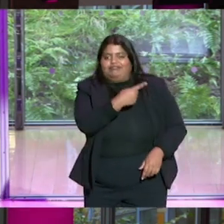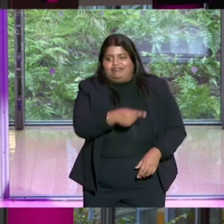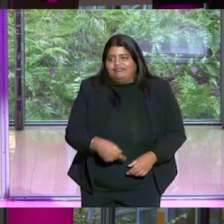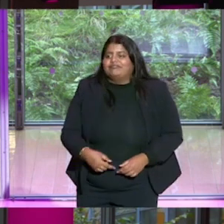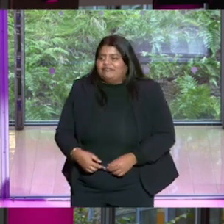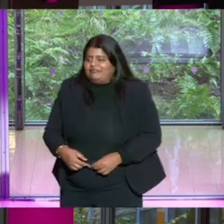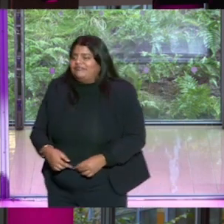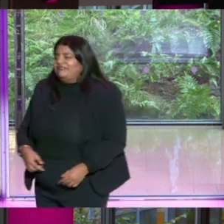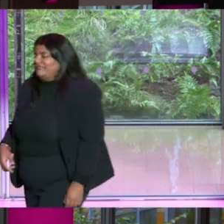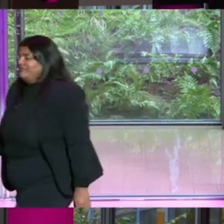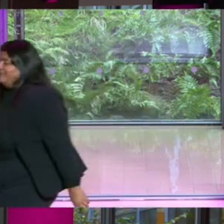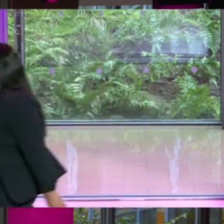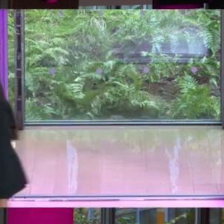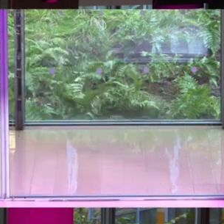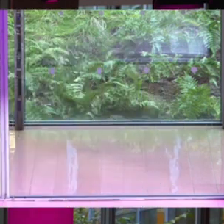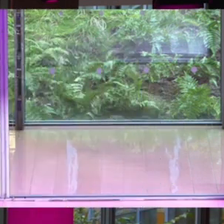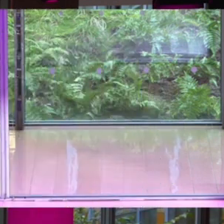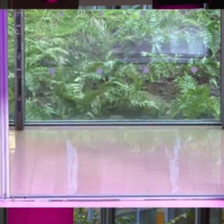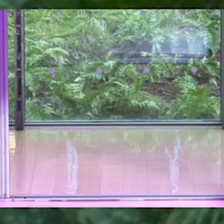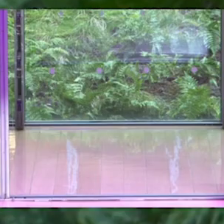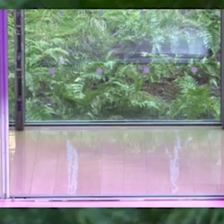For programming folks,